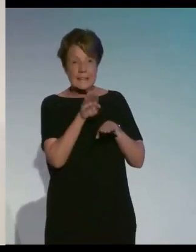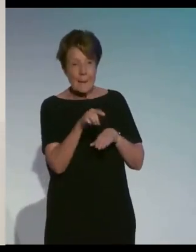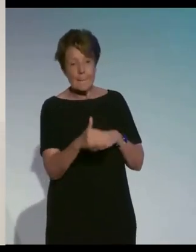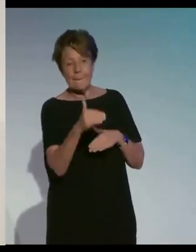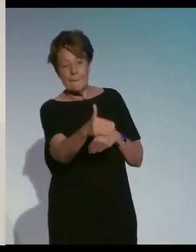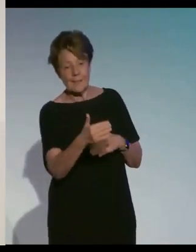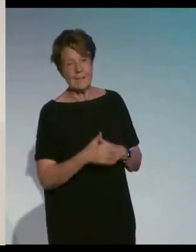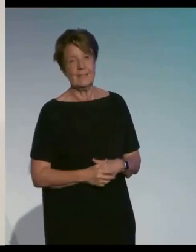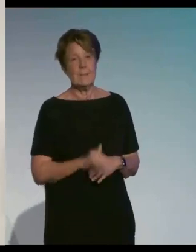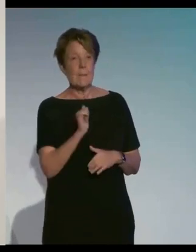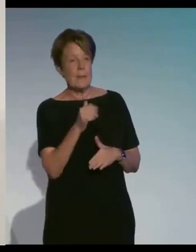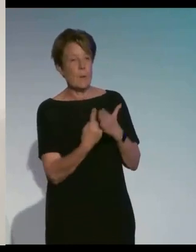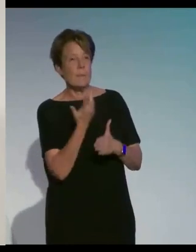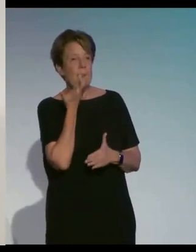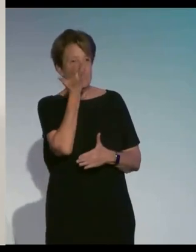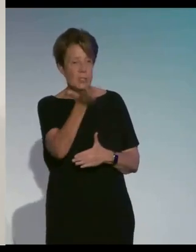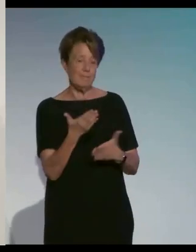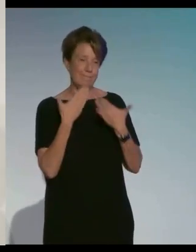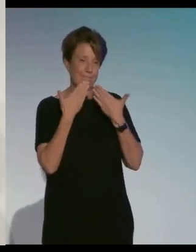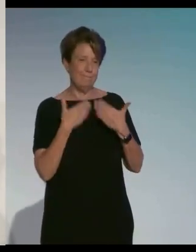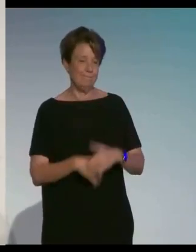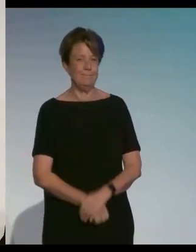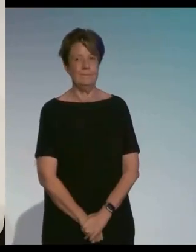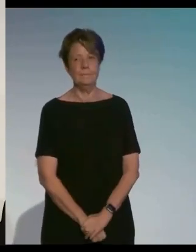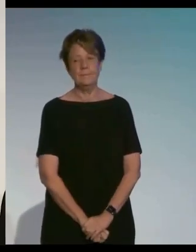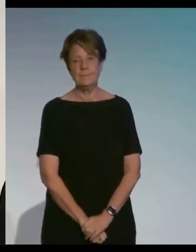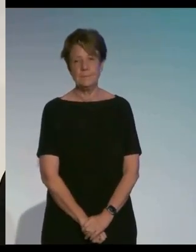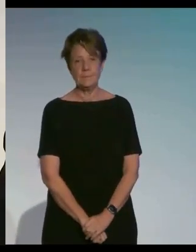long line. Thank you very much.